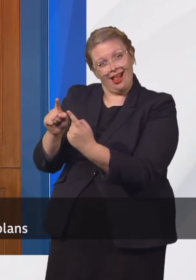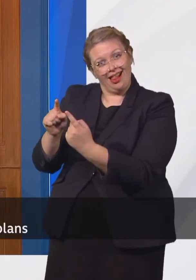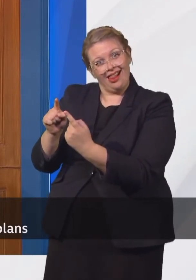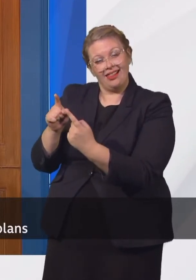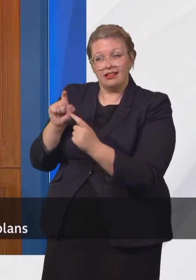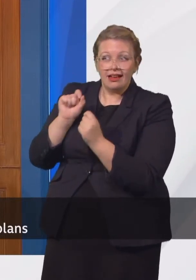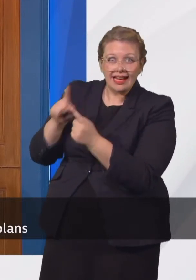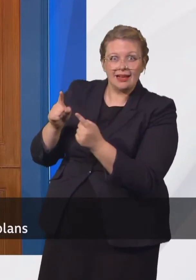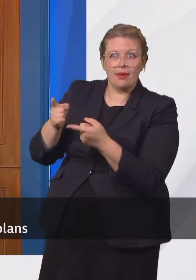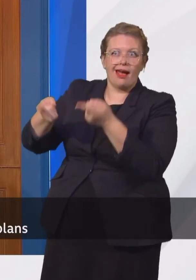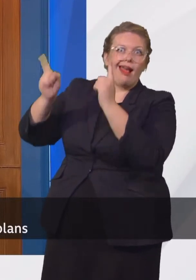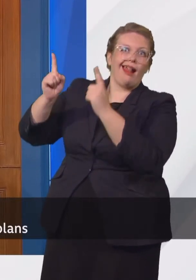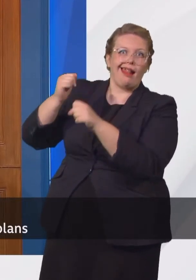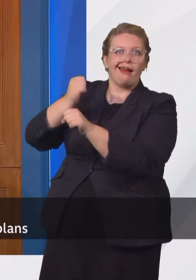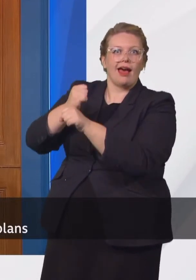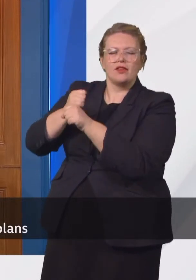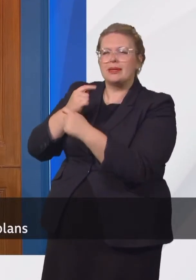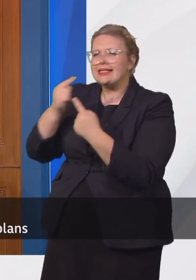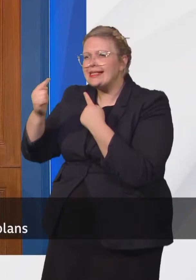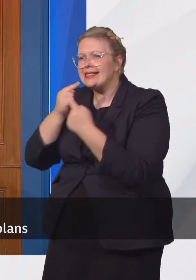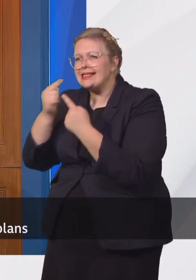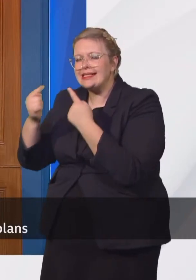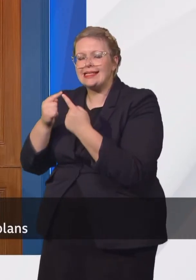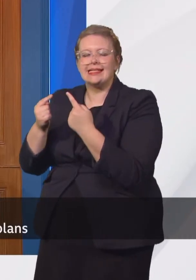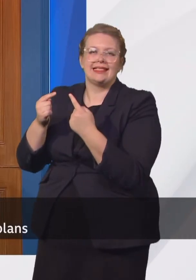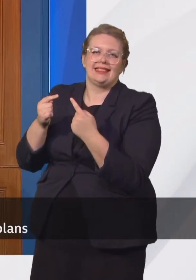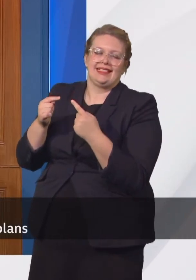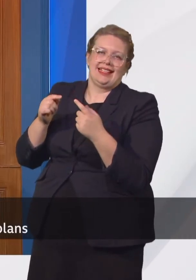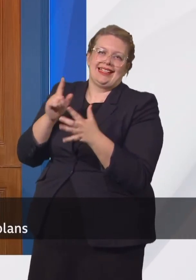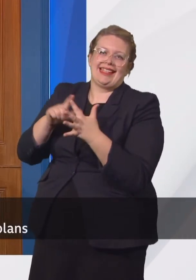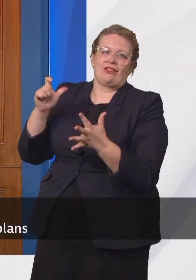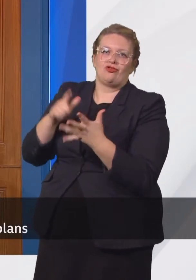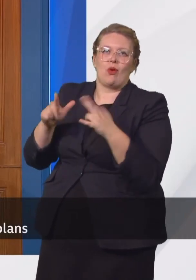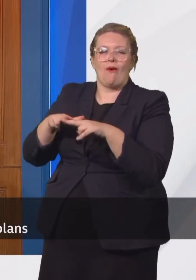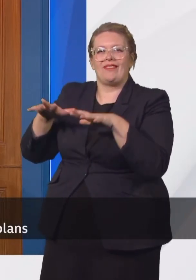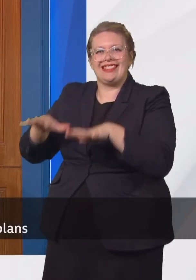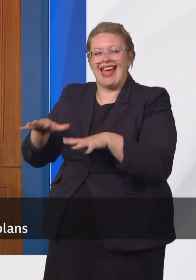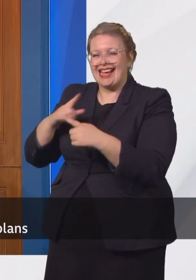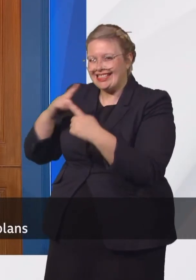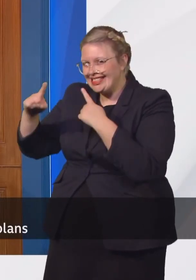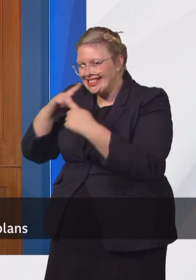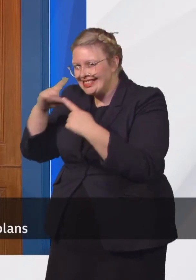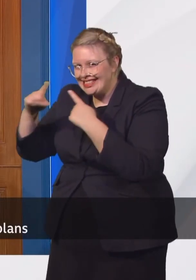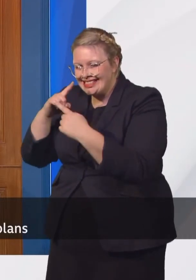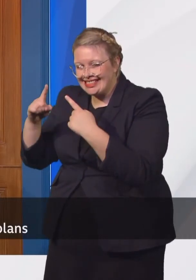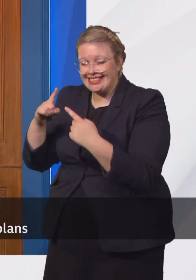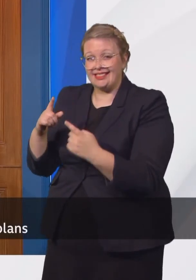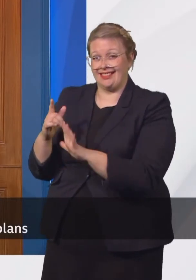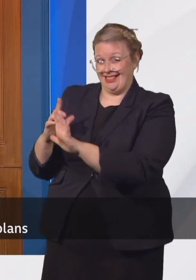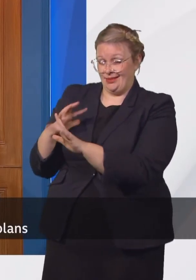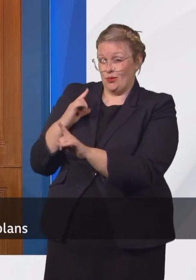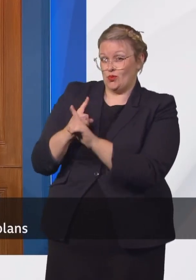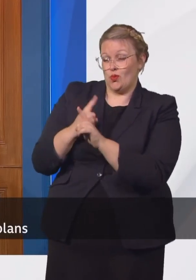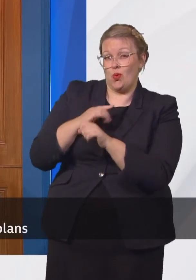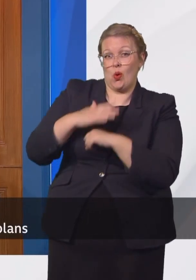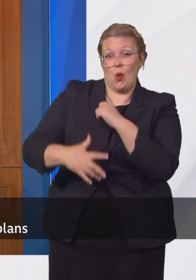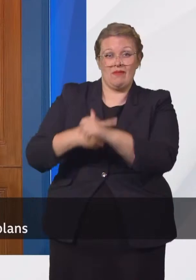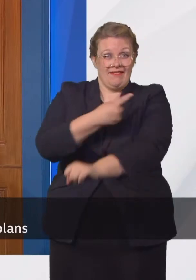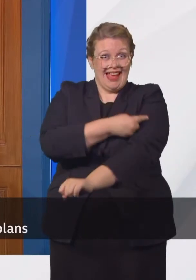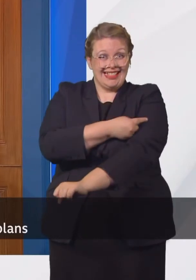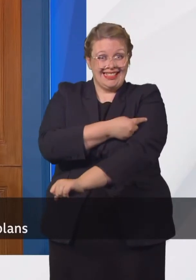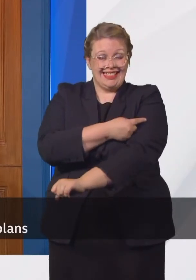It is why we have always framed this in terms of potentially the need to revaccinate